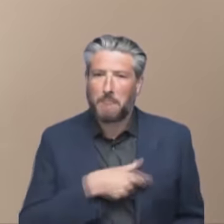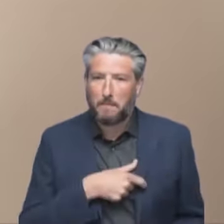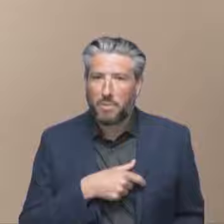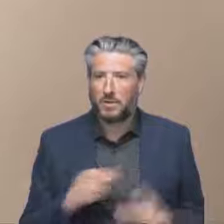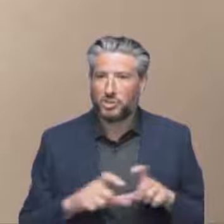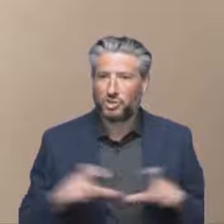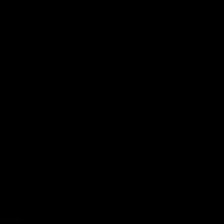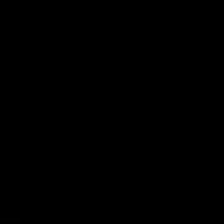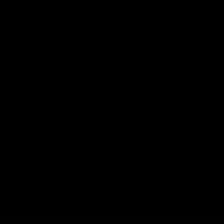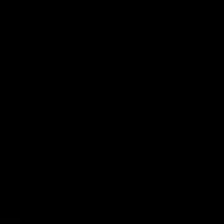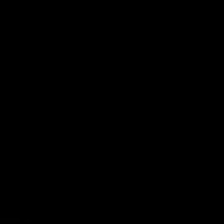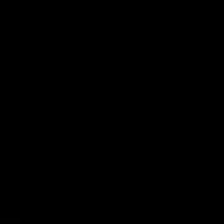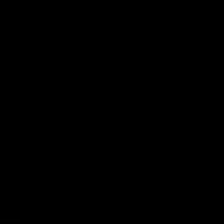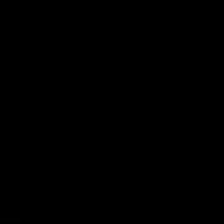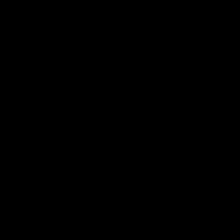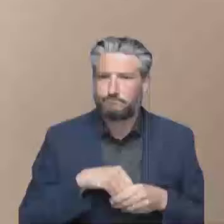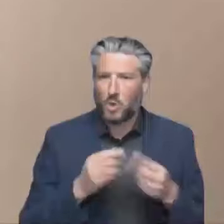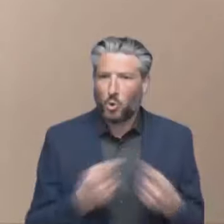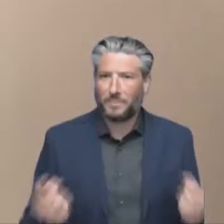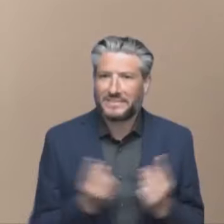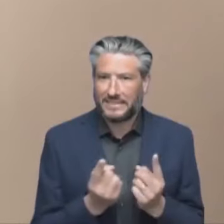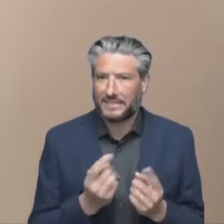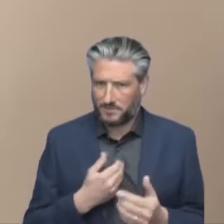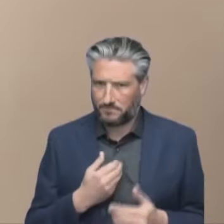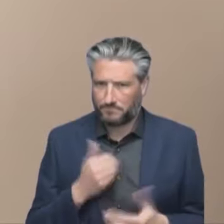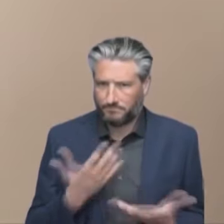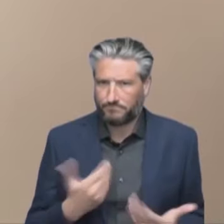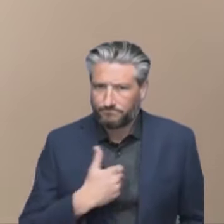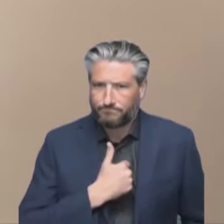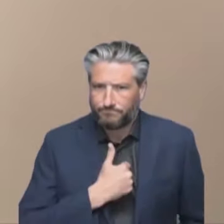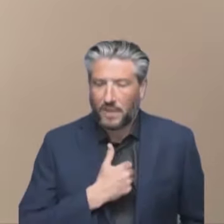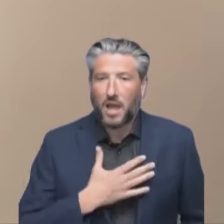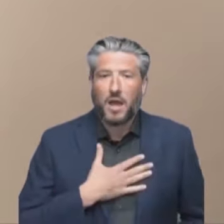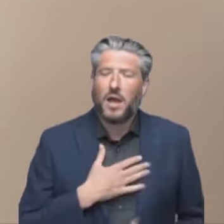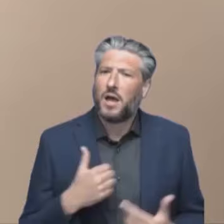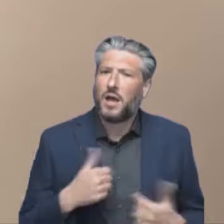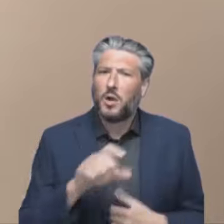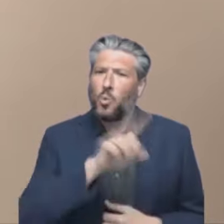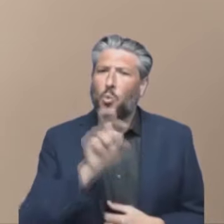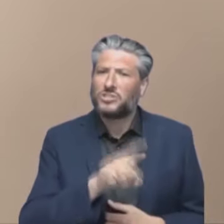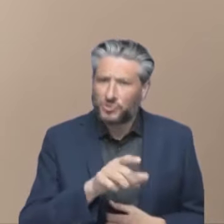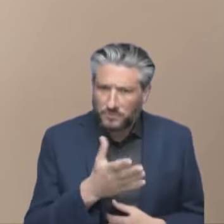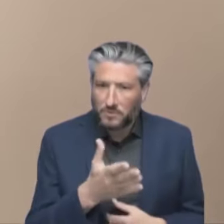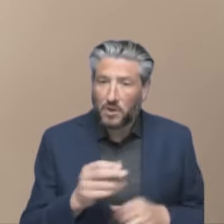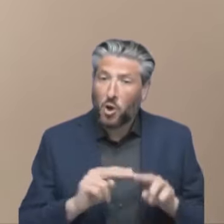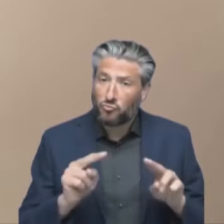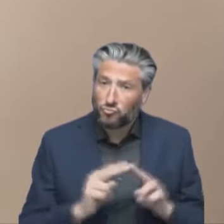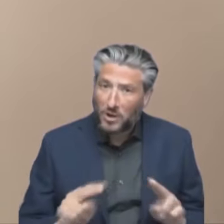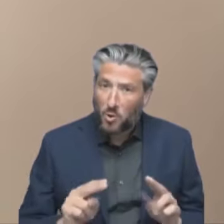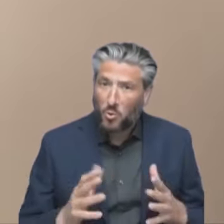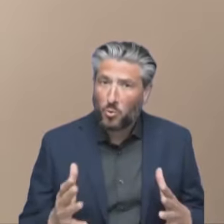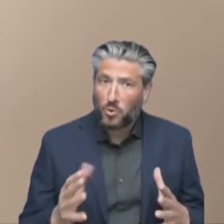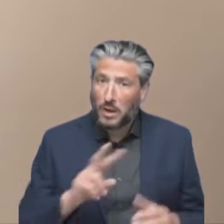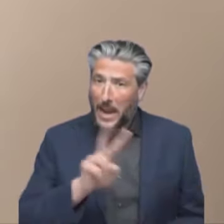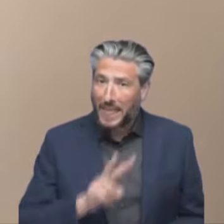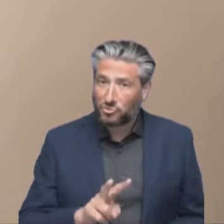is about the renewal of Renault and to achieve a profitability in electric vehicles. What exactly does this mean